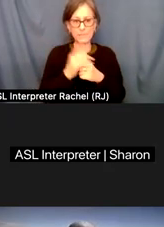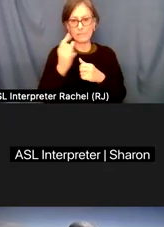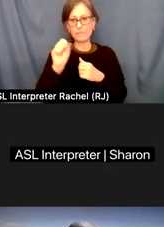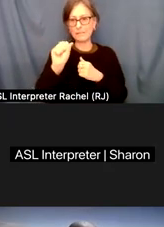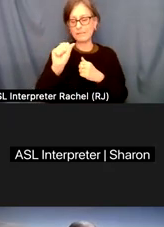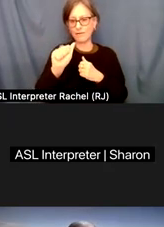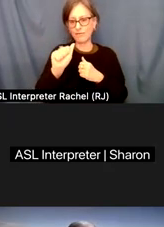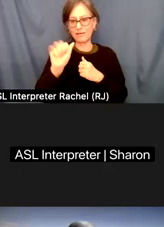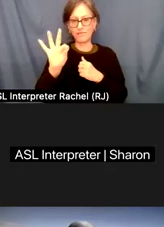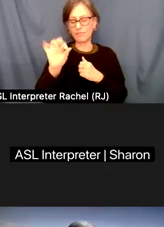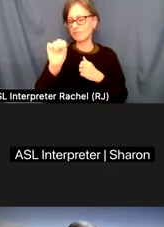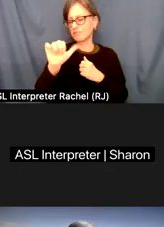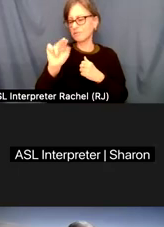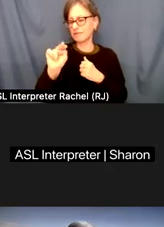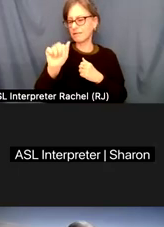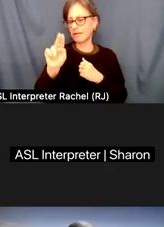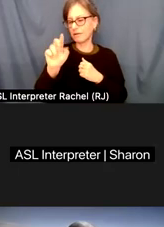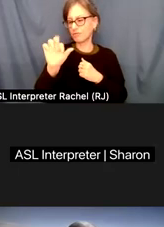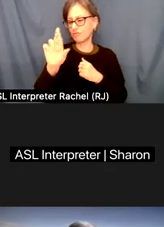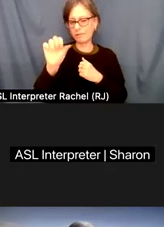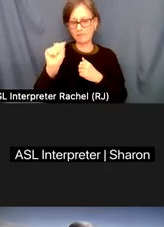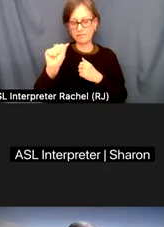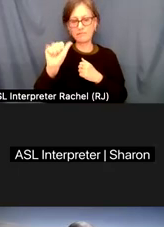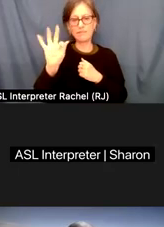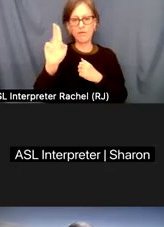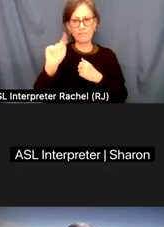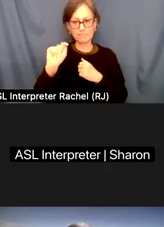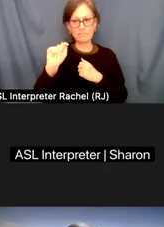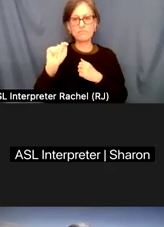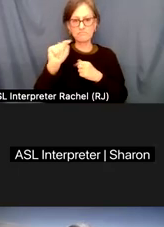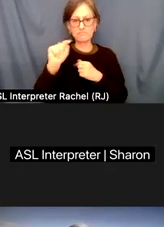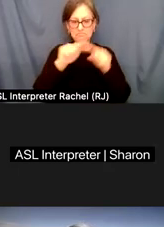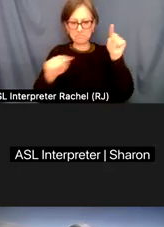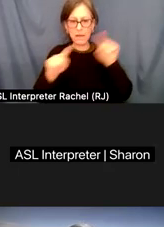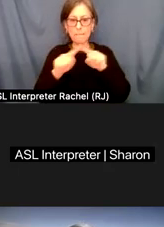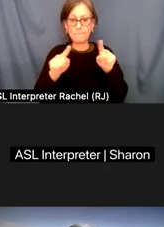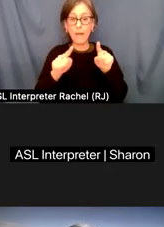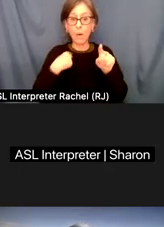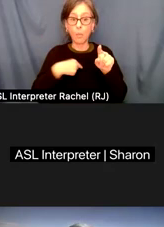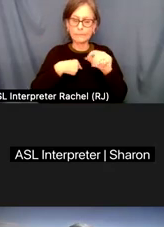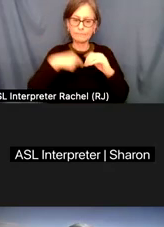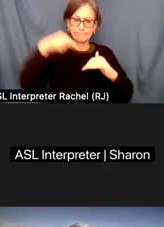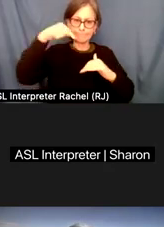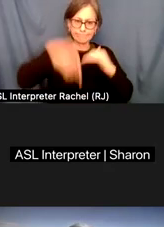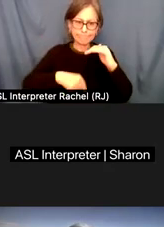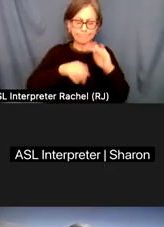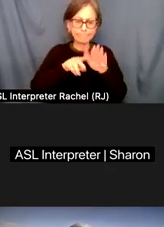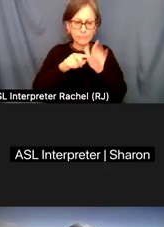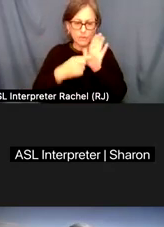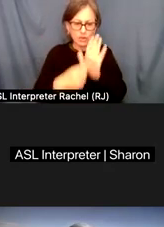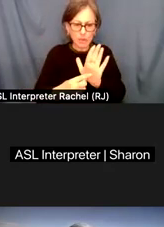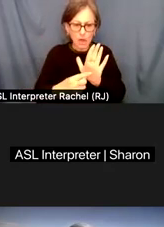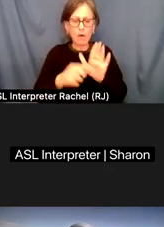but and segments and other major faults. But you can see over time, we've really developed through this statewide California Earthquake